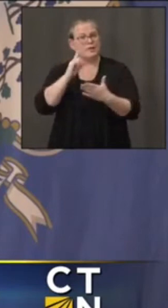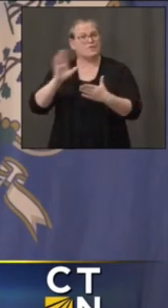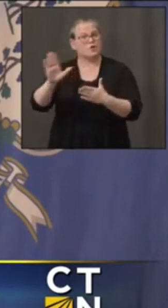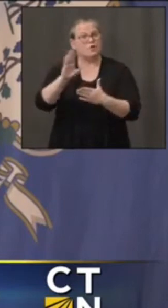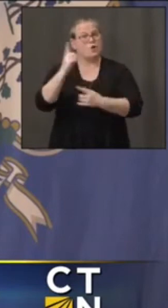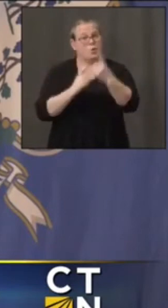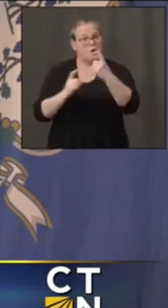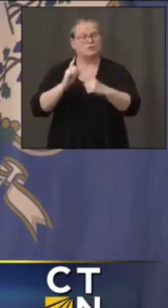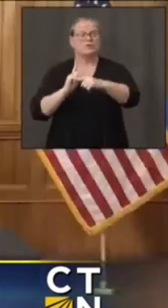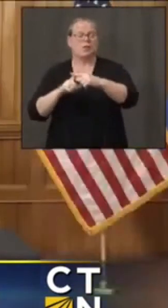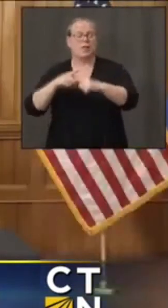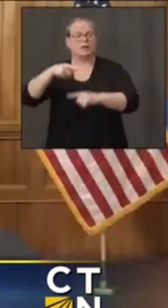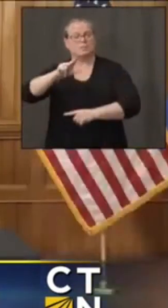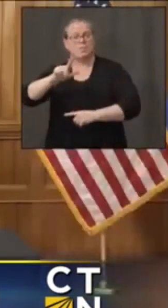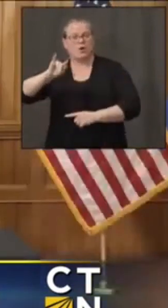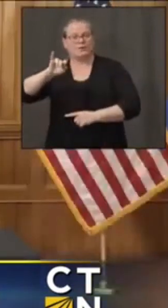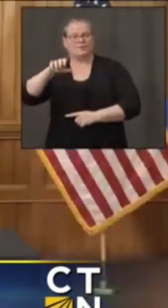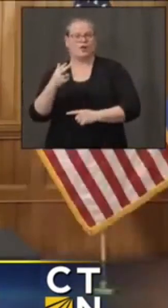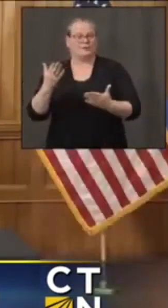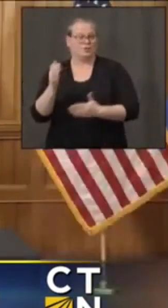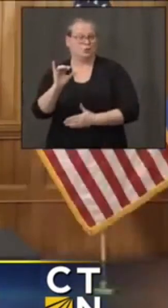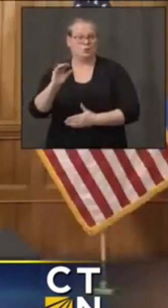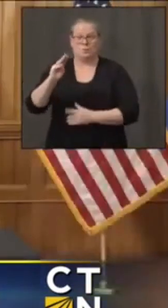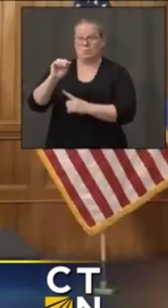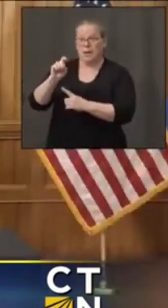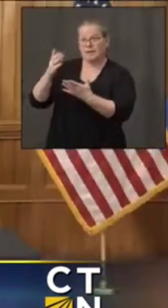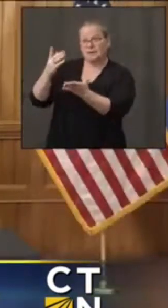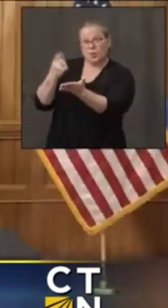Max. News 8.